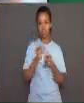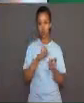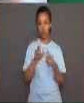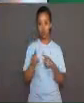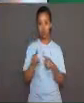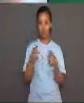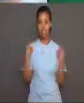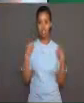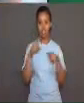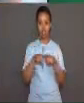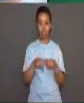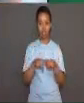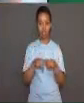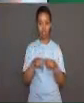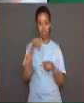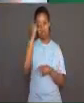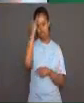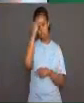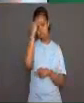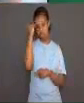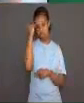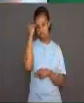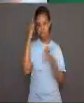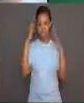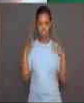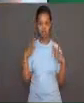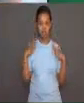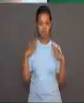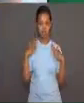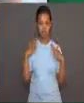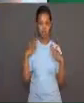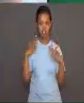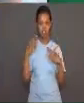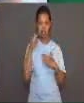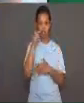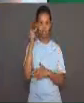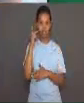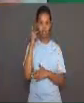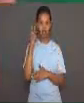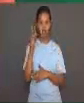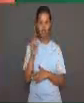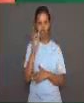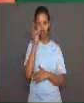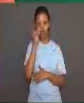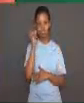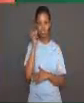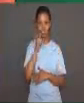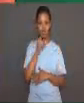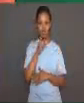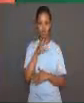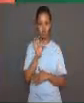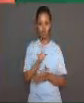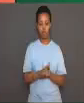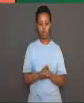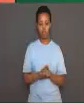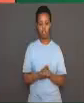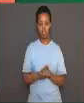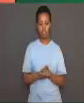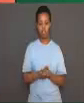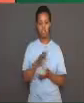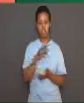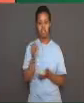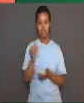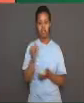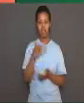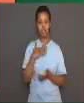Spain, Italy, Egypt, Pakistan, or India. They are lighter in